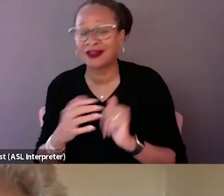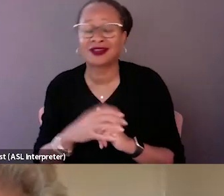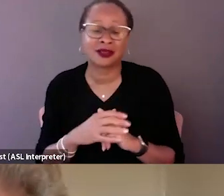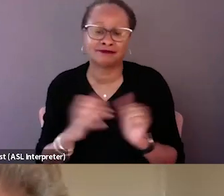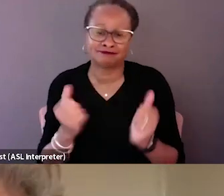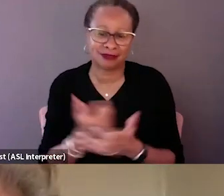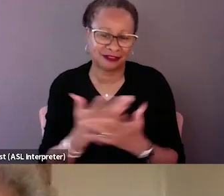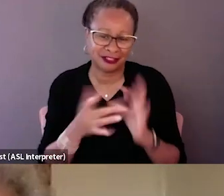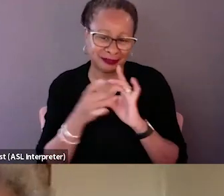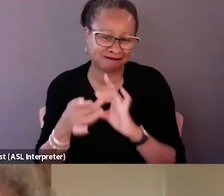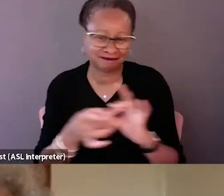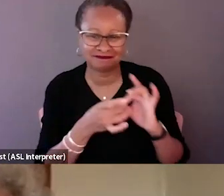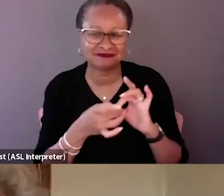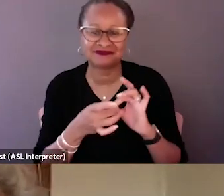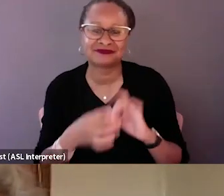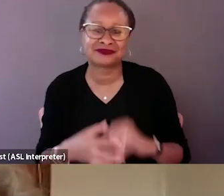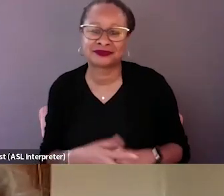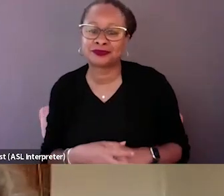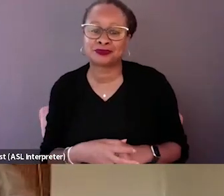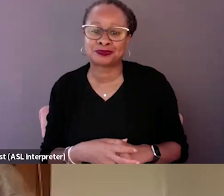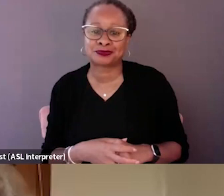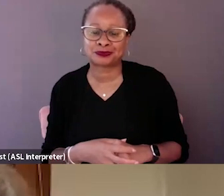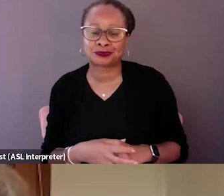and, you know,